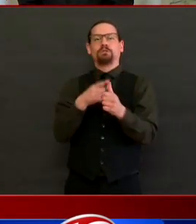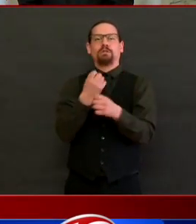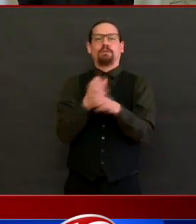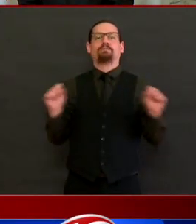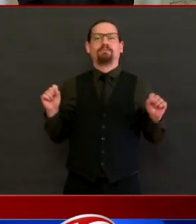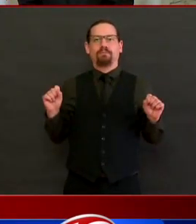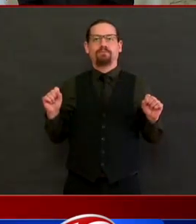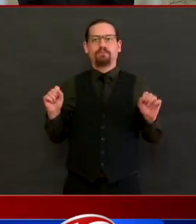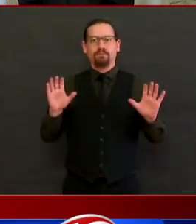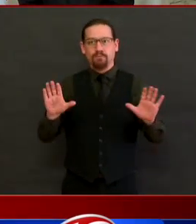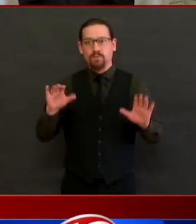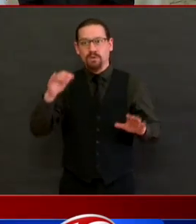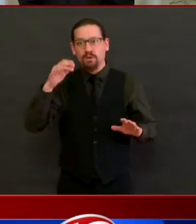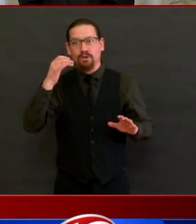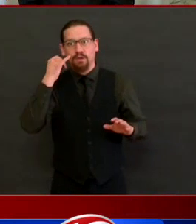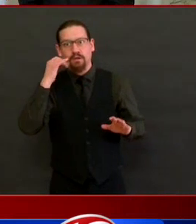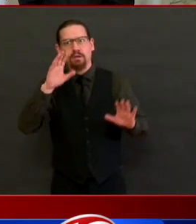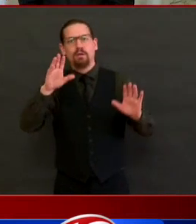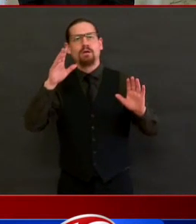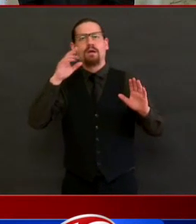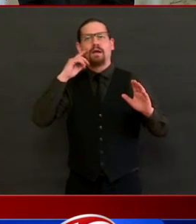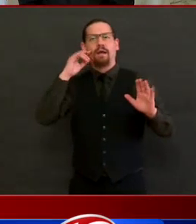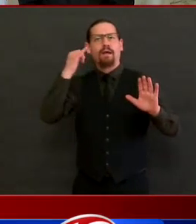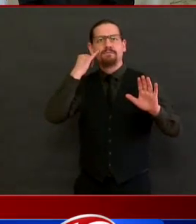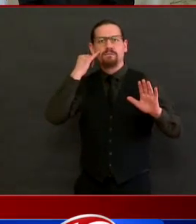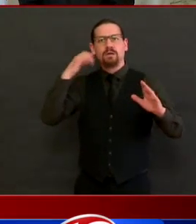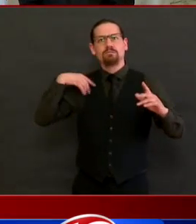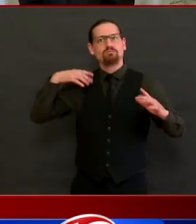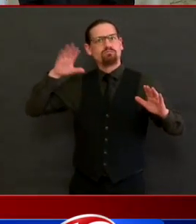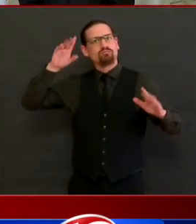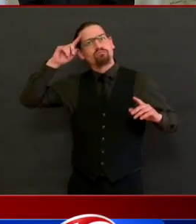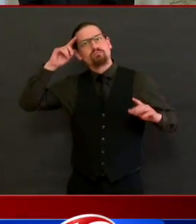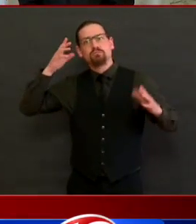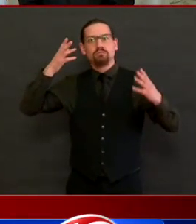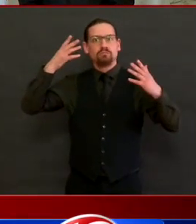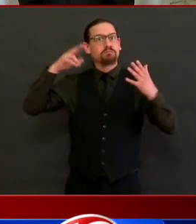could probably get this thing down to zero infection rate. We